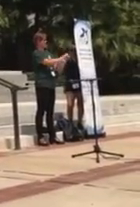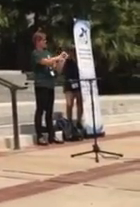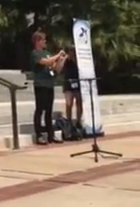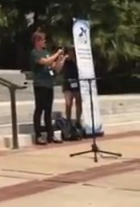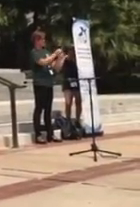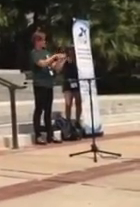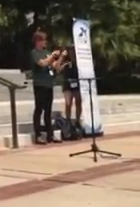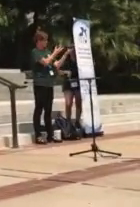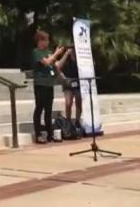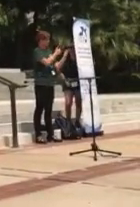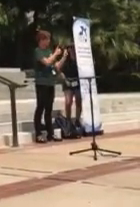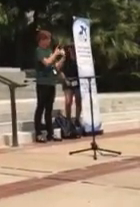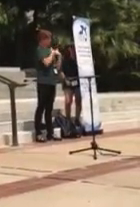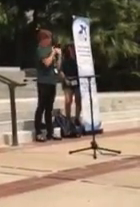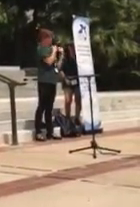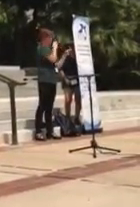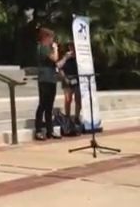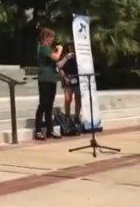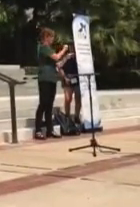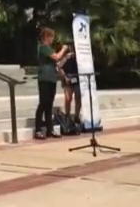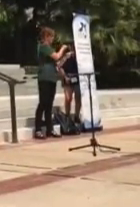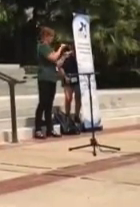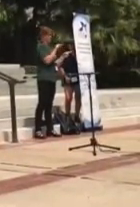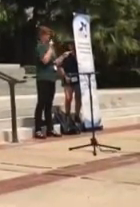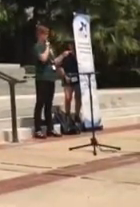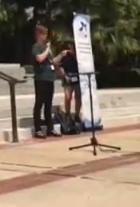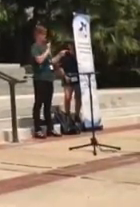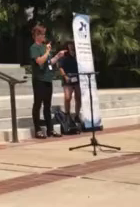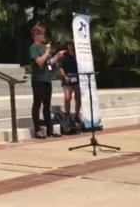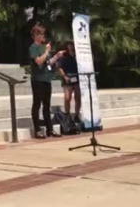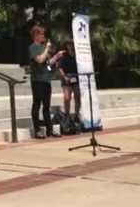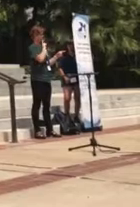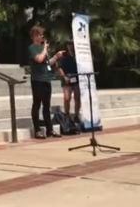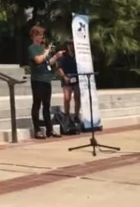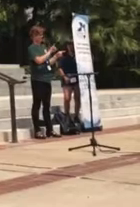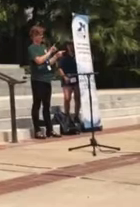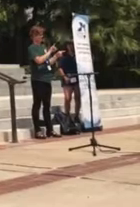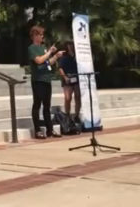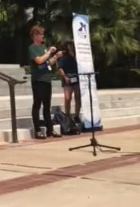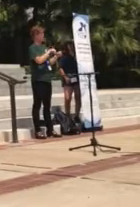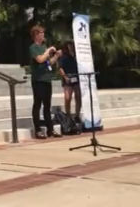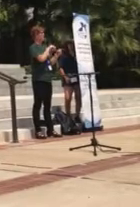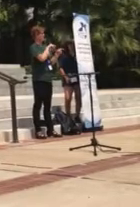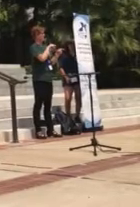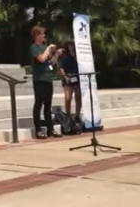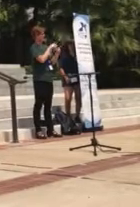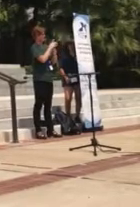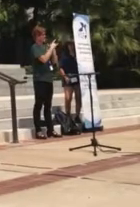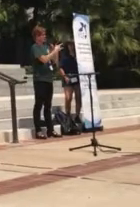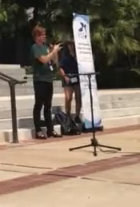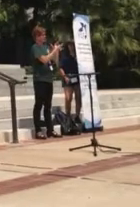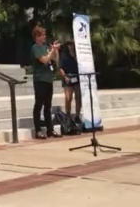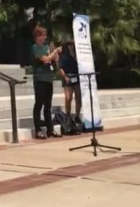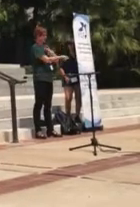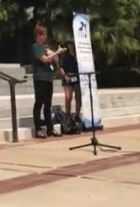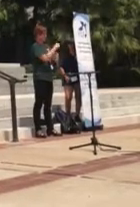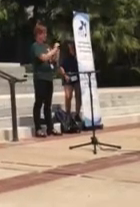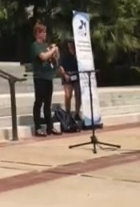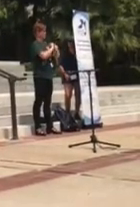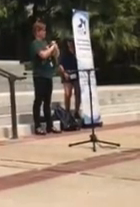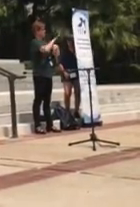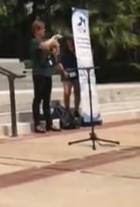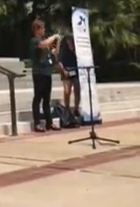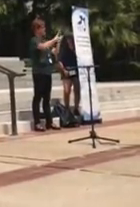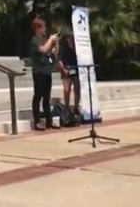youth ages 14 through 28 leadership skills and training. We are all